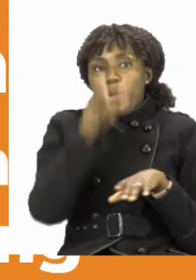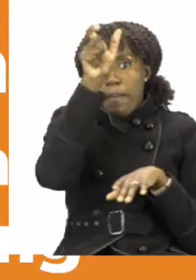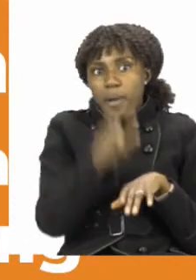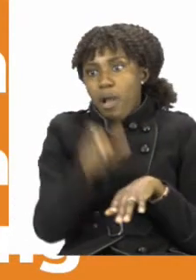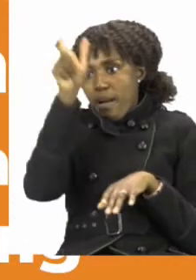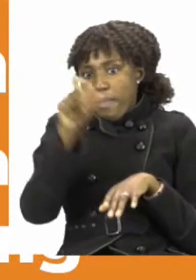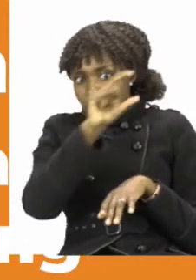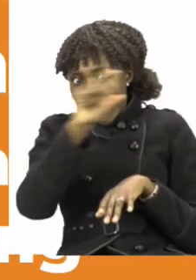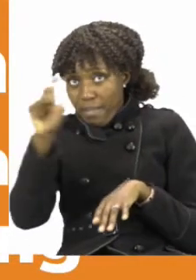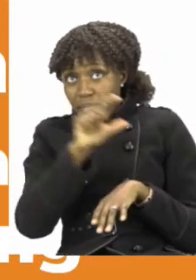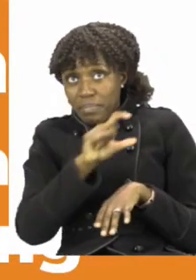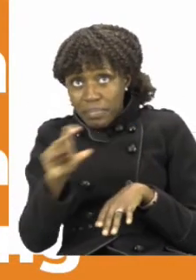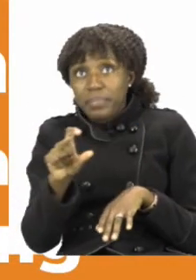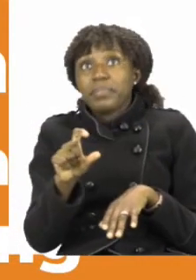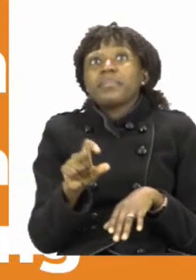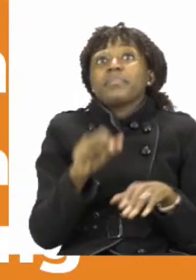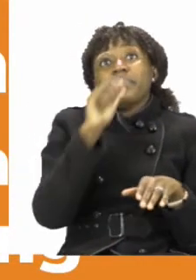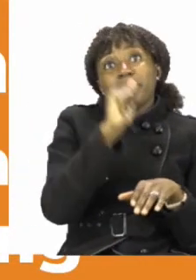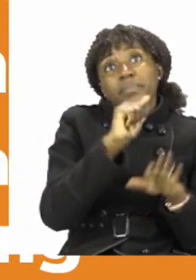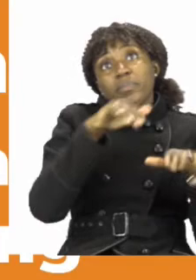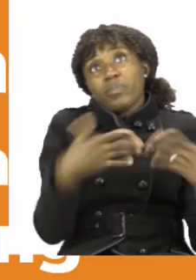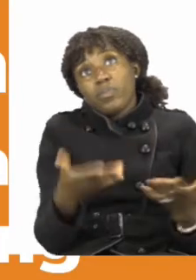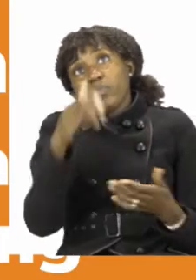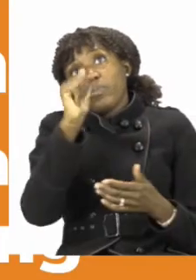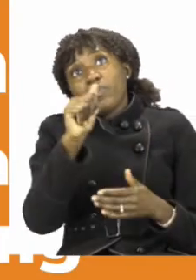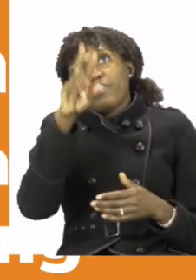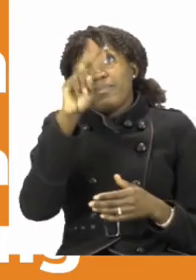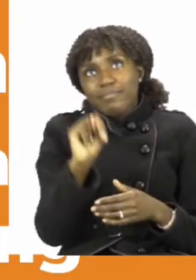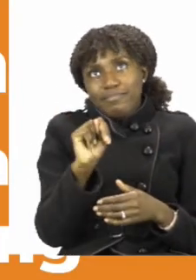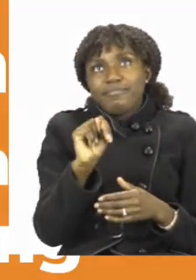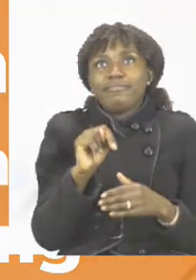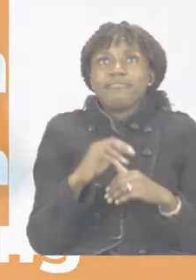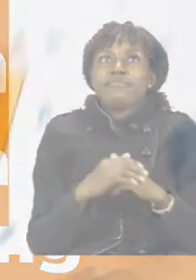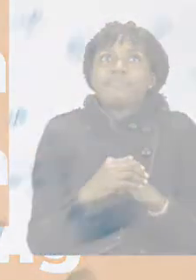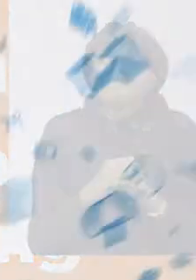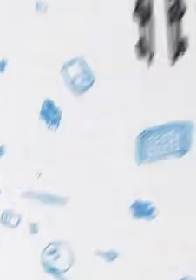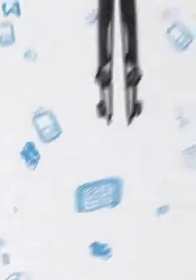doing data handling and articles.